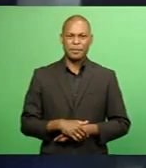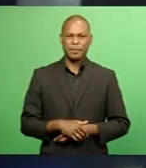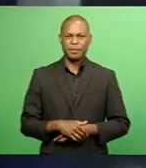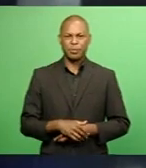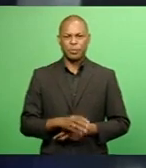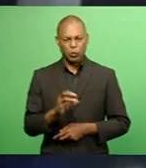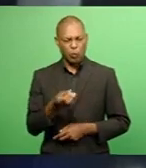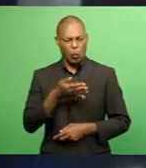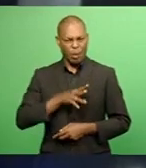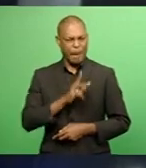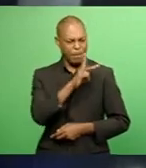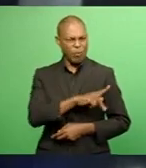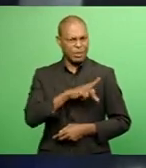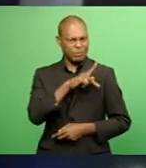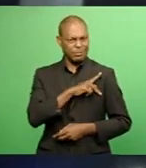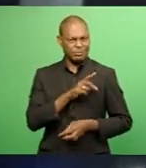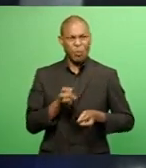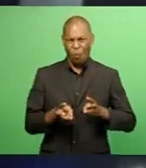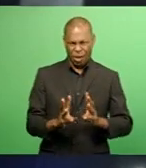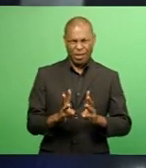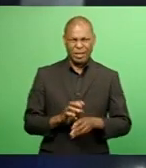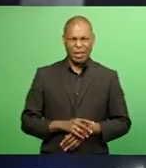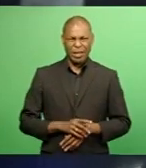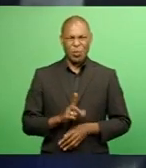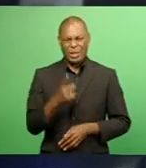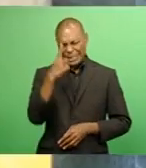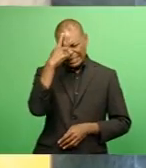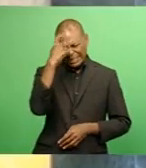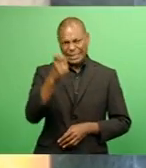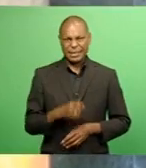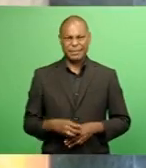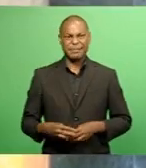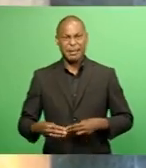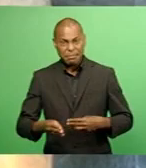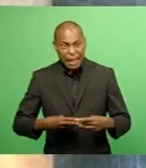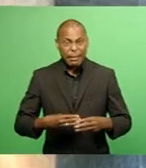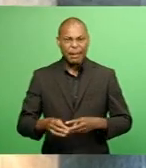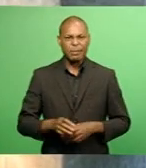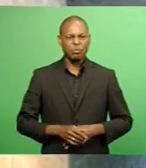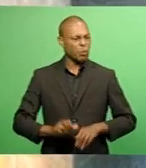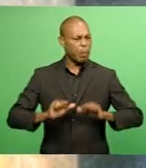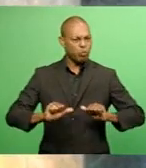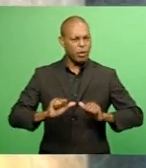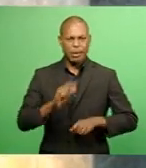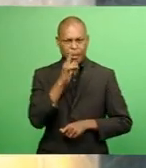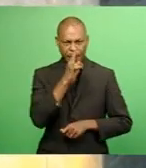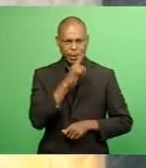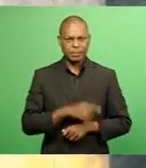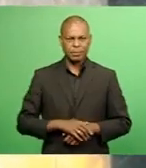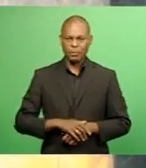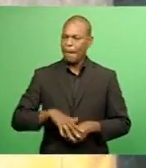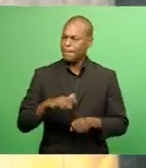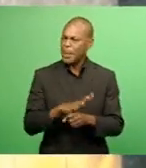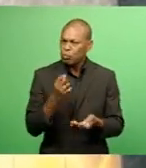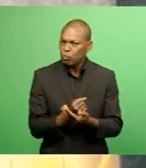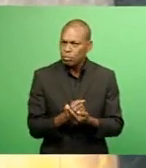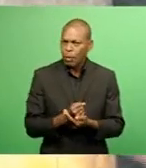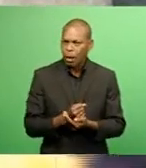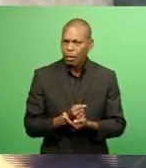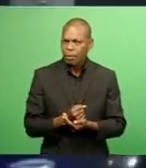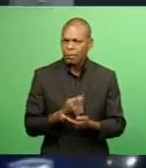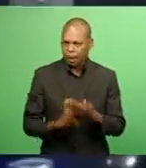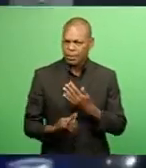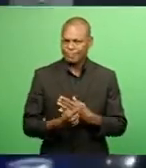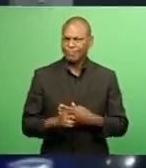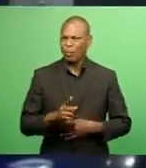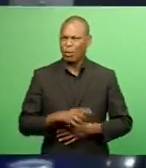hands of professionals. I mean, these are very sensitive matters. We also need to protect our people. You want to make sure that due process is in the hands